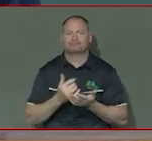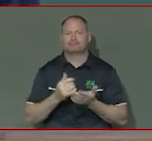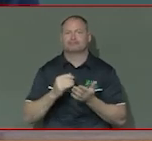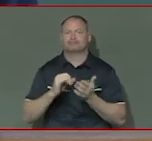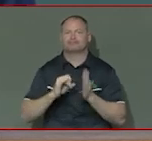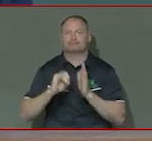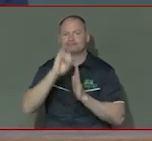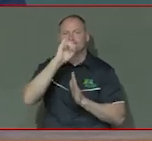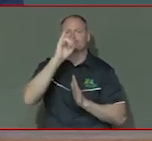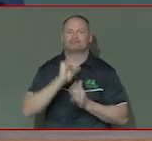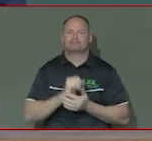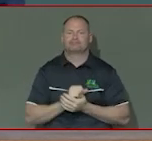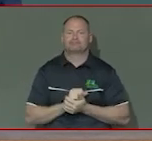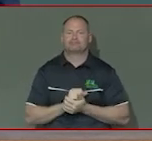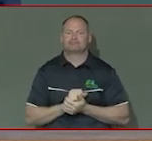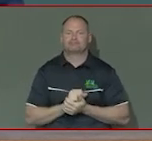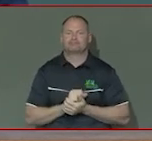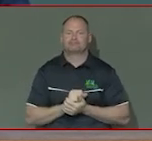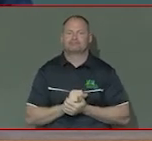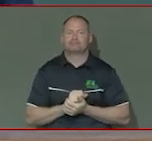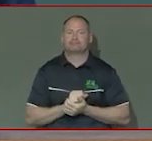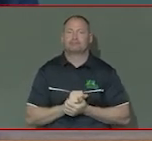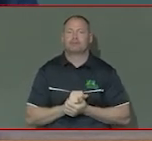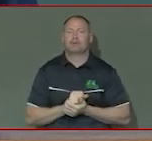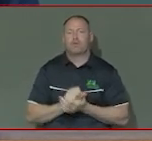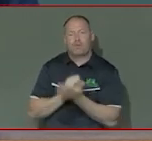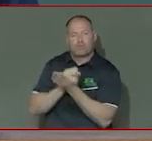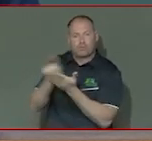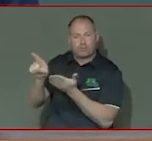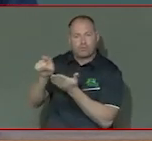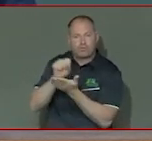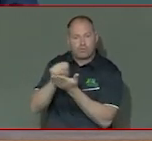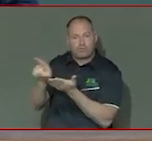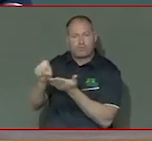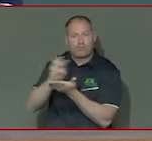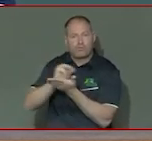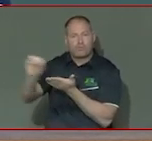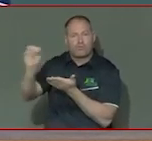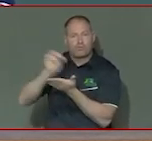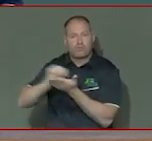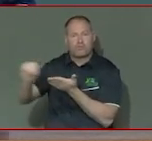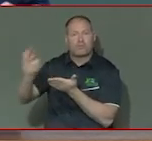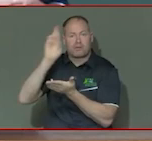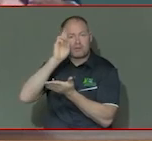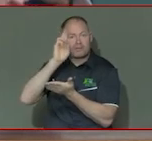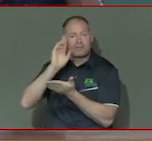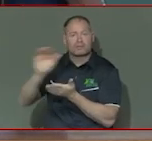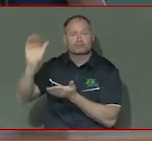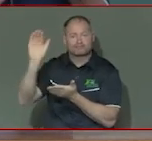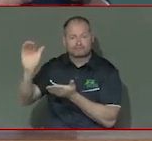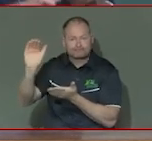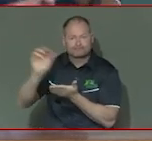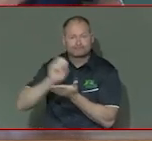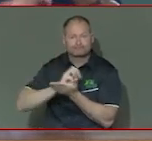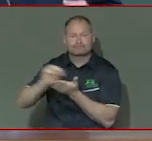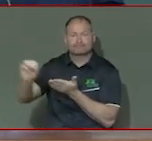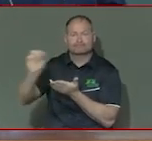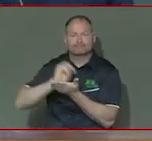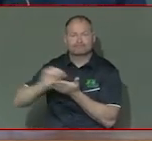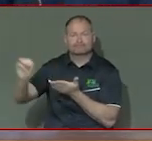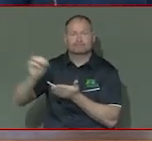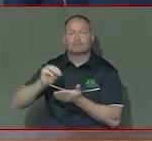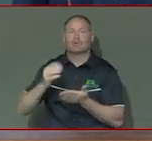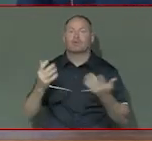interest, SMS reminders or WhatsApp reminders. Send out your accounts on